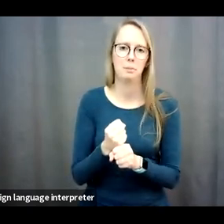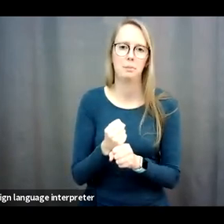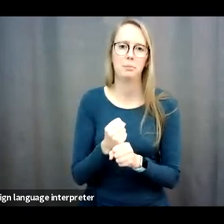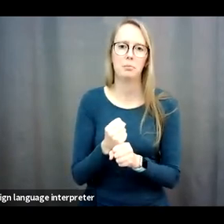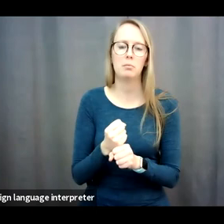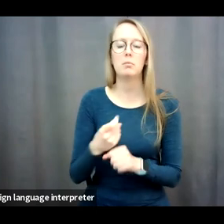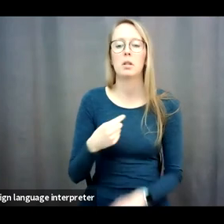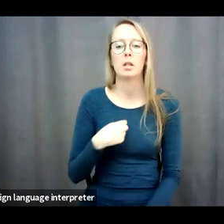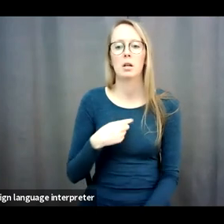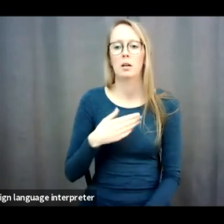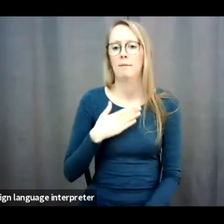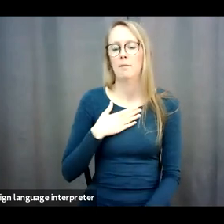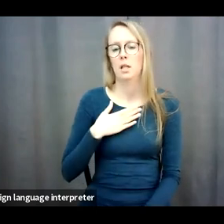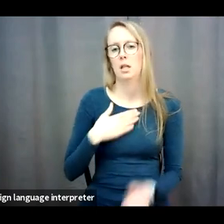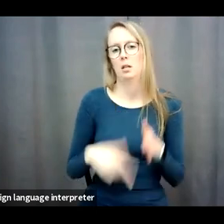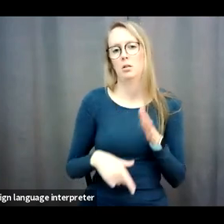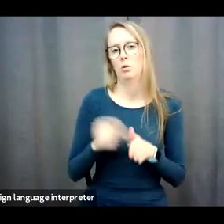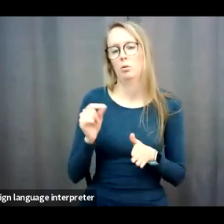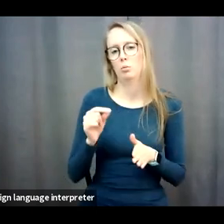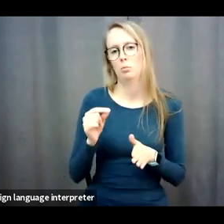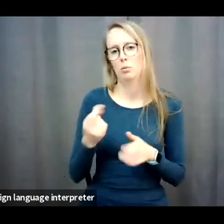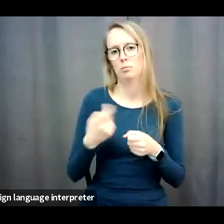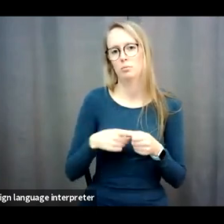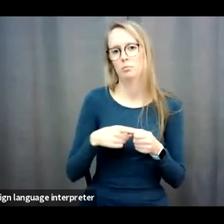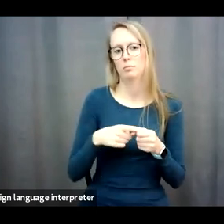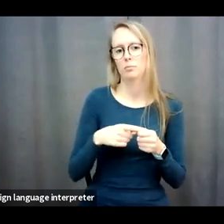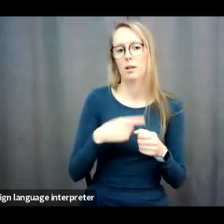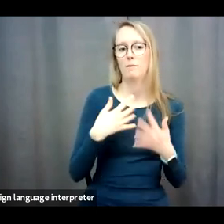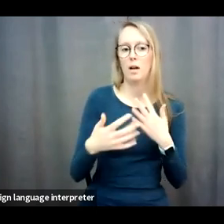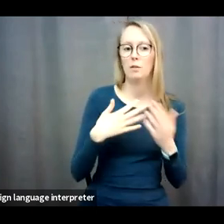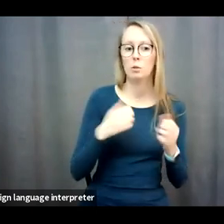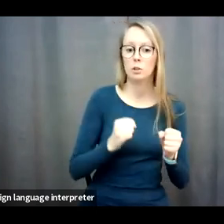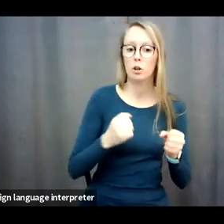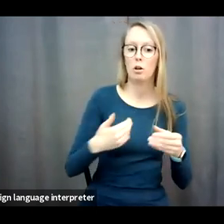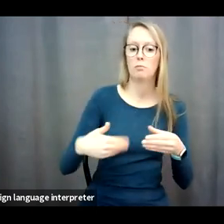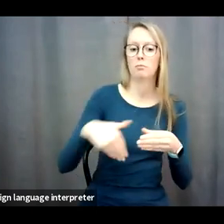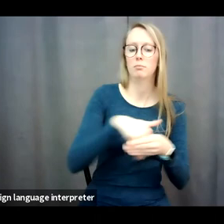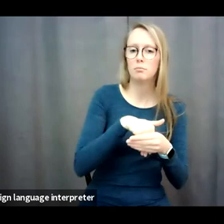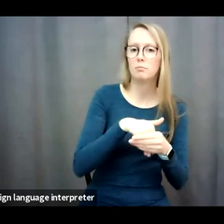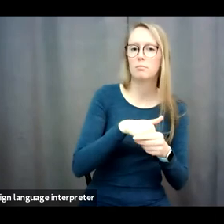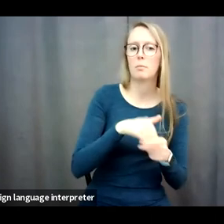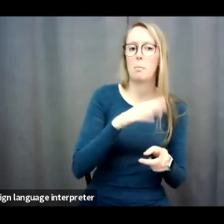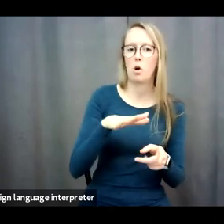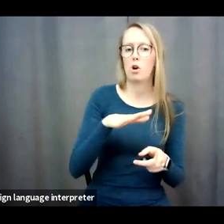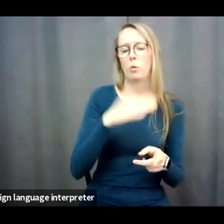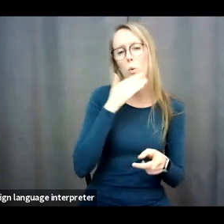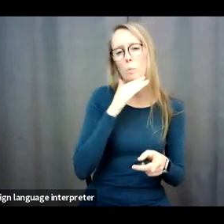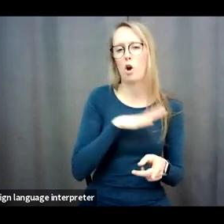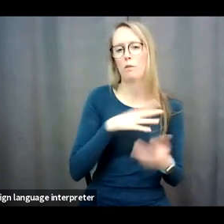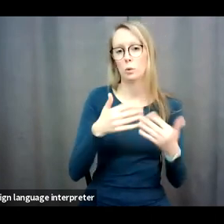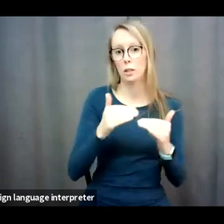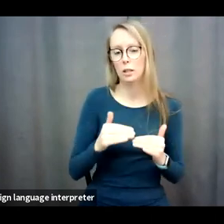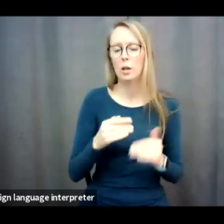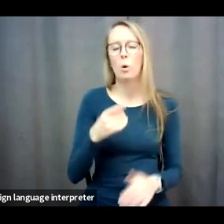I want to talk a little bit about why including youth with disabilities is important. A lot has already been